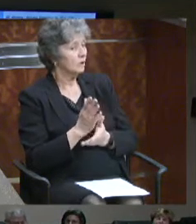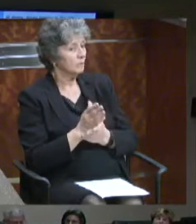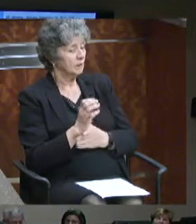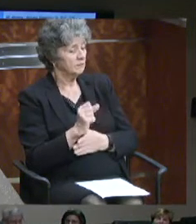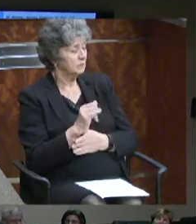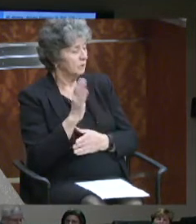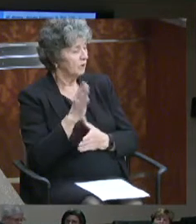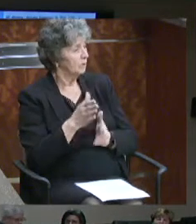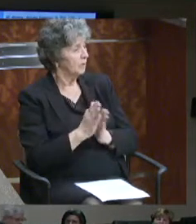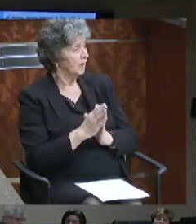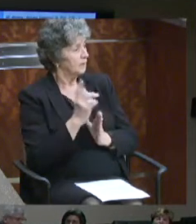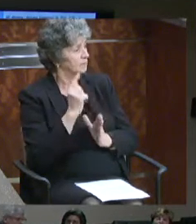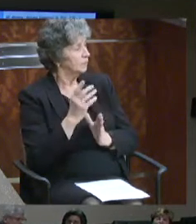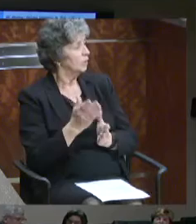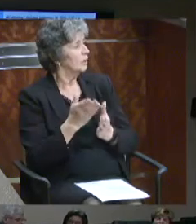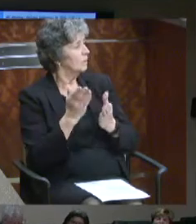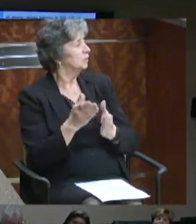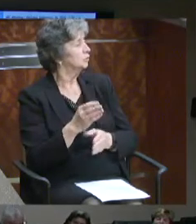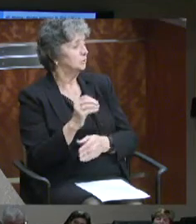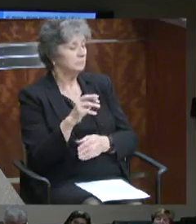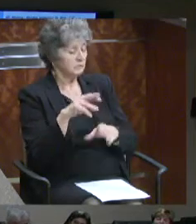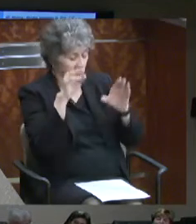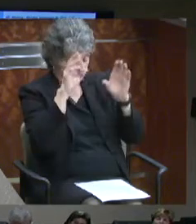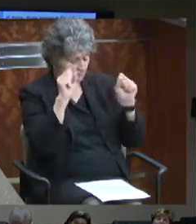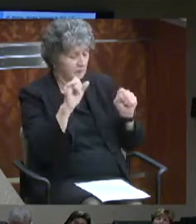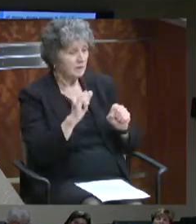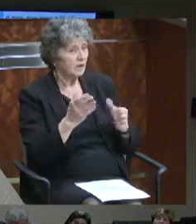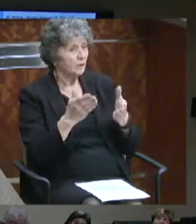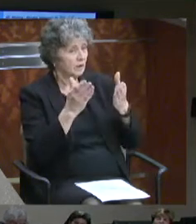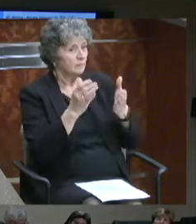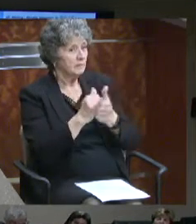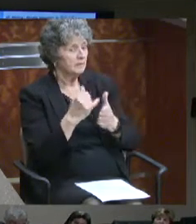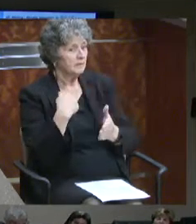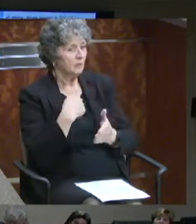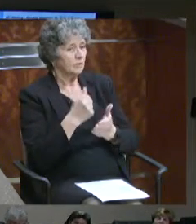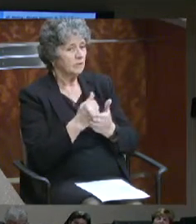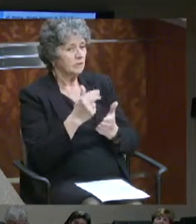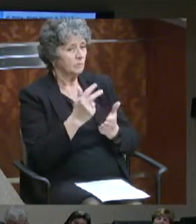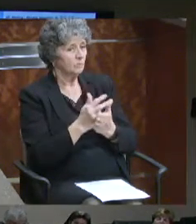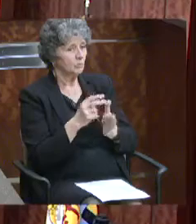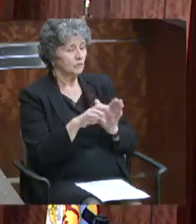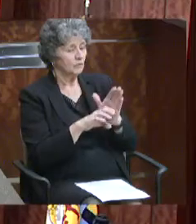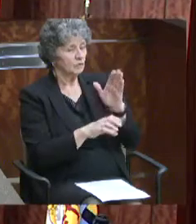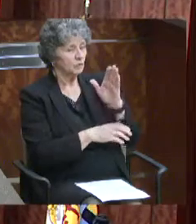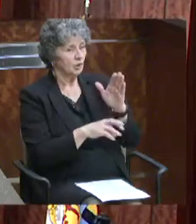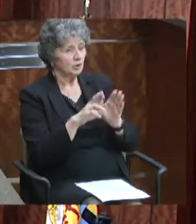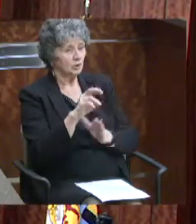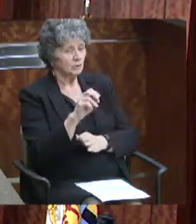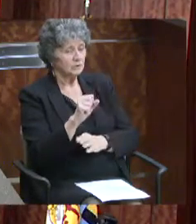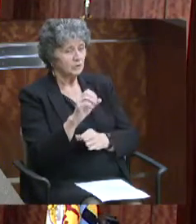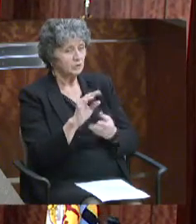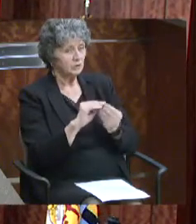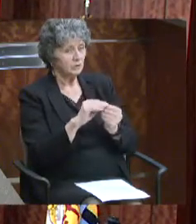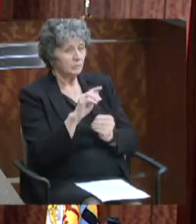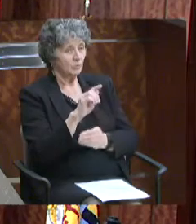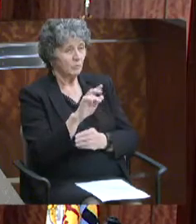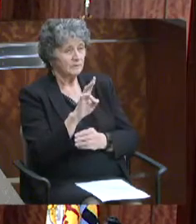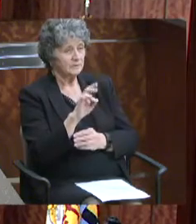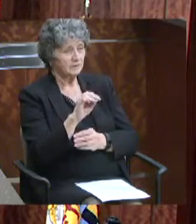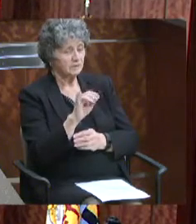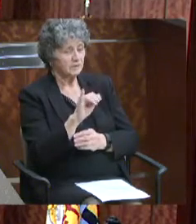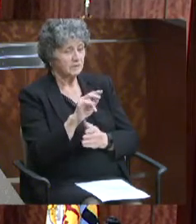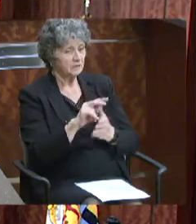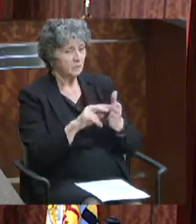for a motion. Mr. President, Yes, ma'am. I recommend that we approve Charter Resolution number 170 as read into the